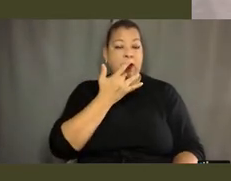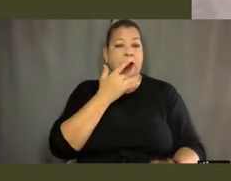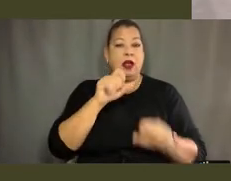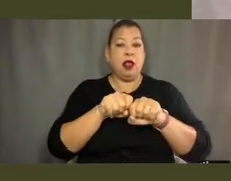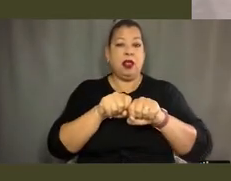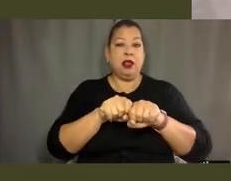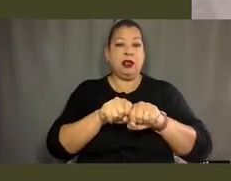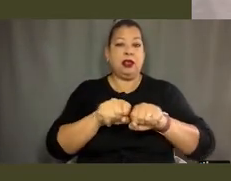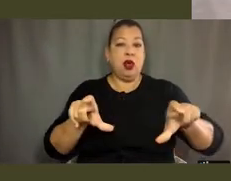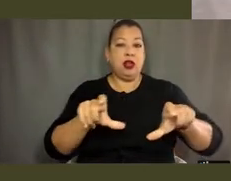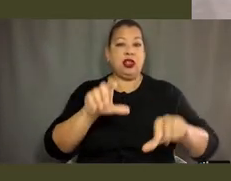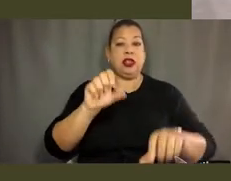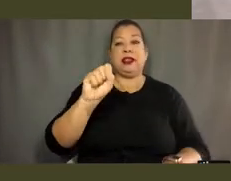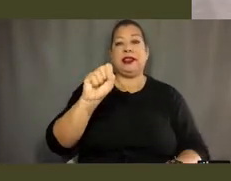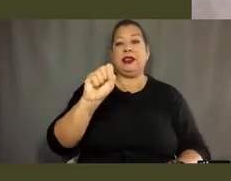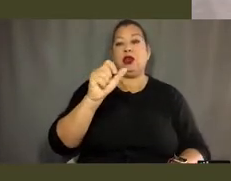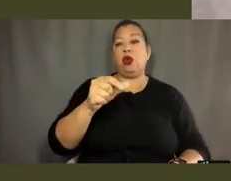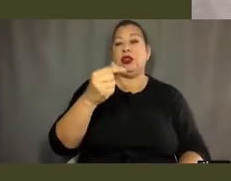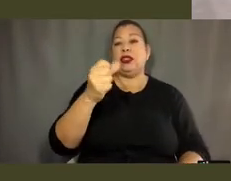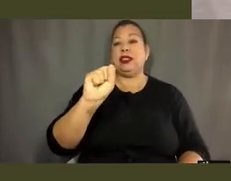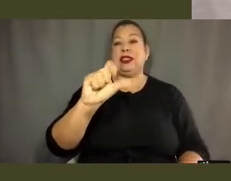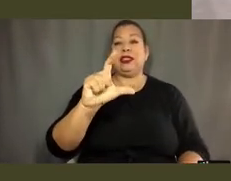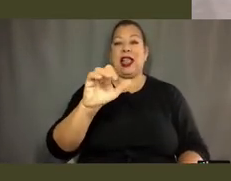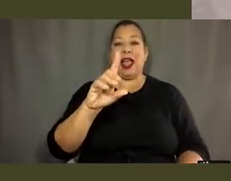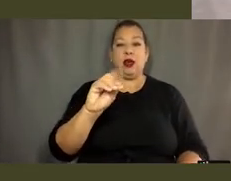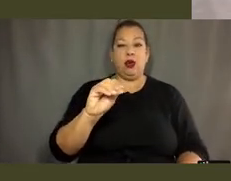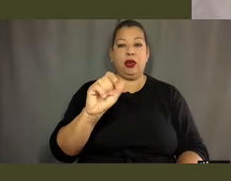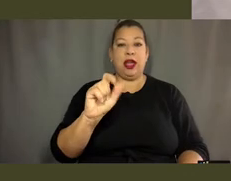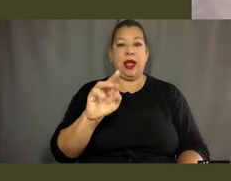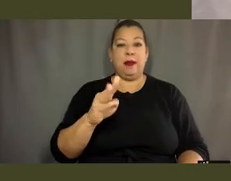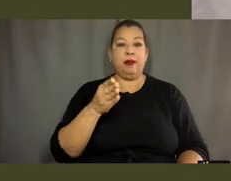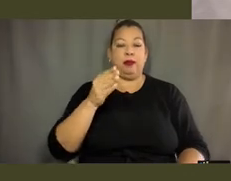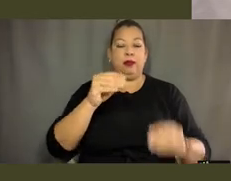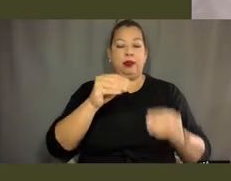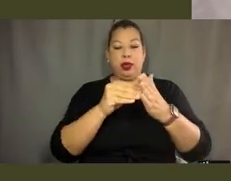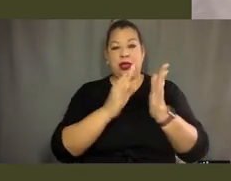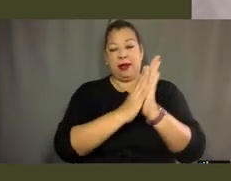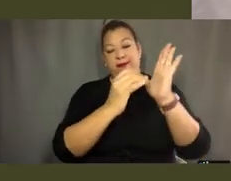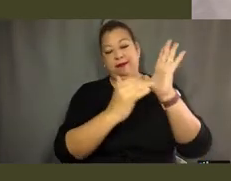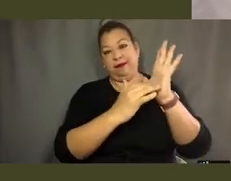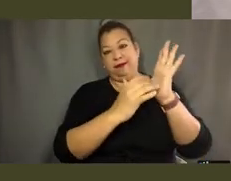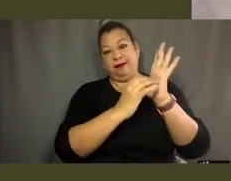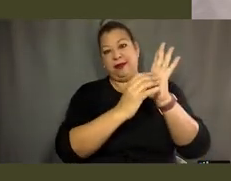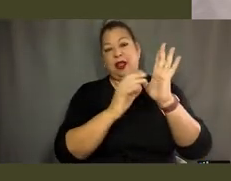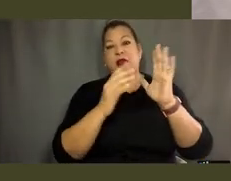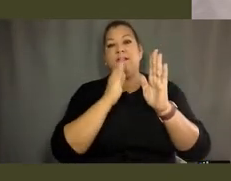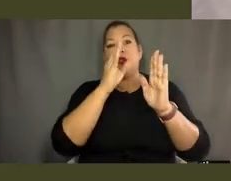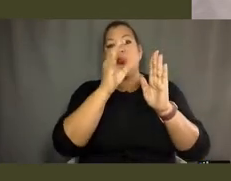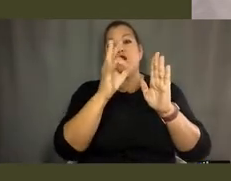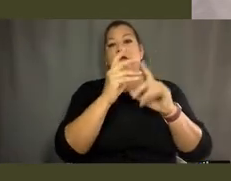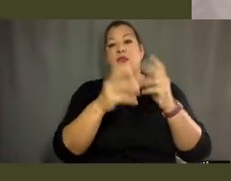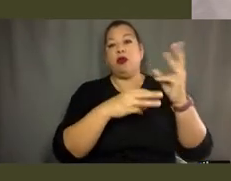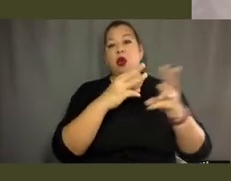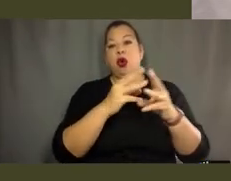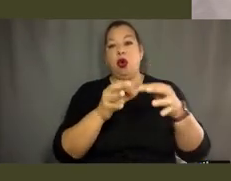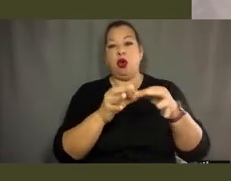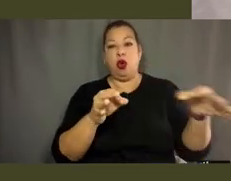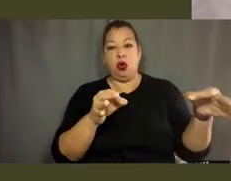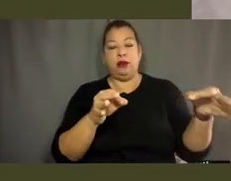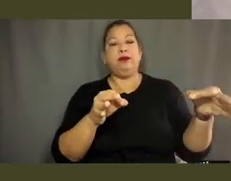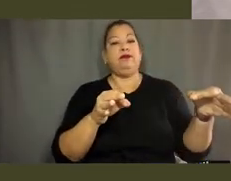to slido.com and insert the Future of the World code displayed at the bottom right-hand side of the screen. Though remember, it